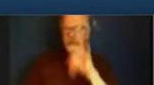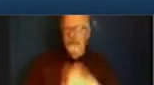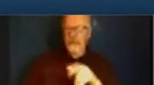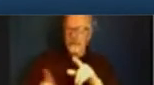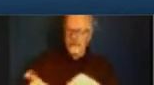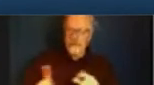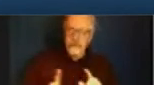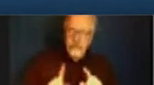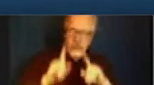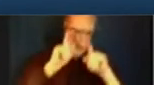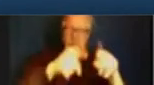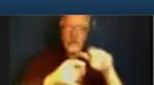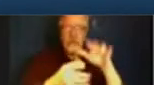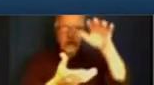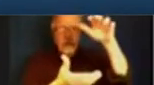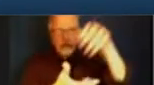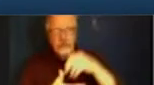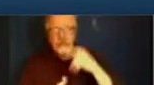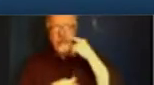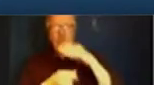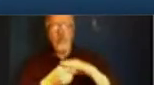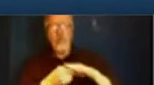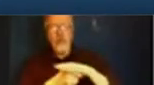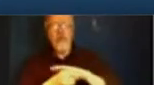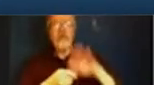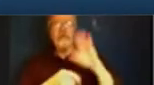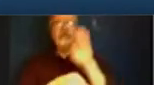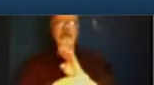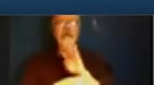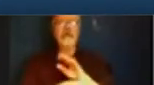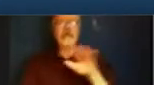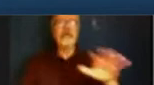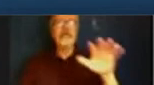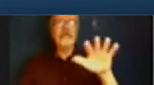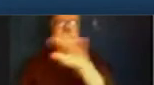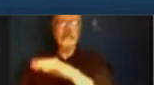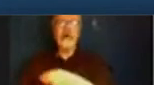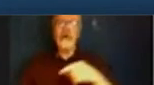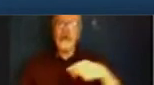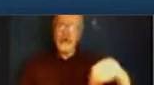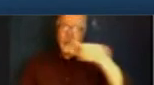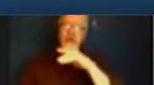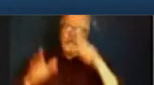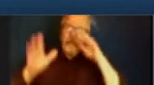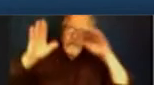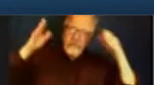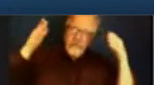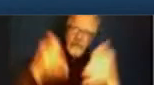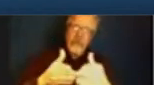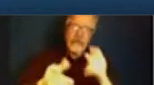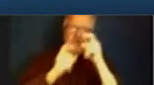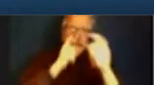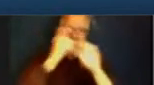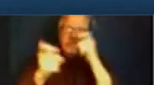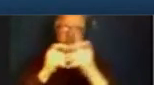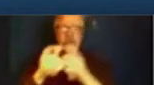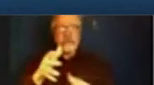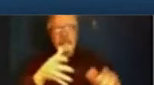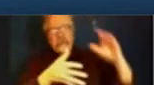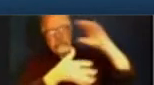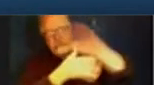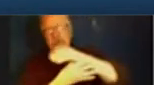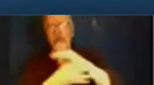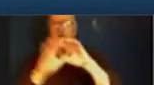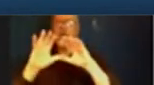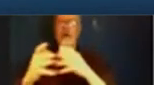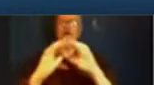local partners that they really are focusing their distribution to priority populations. And so that could be